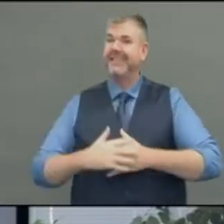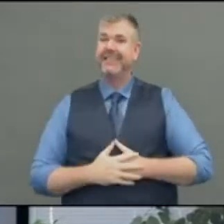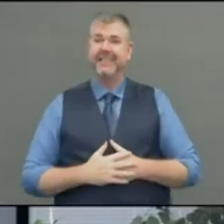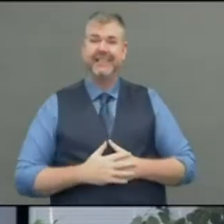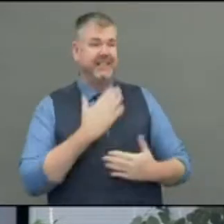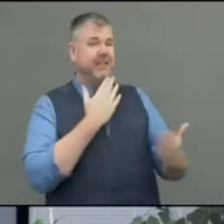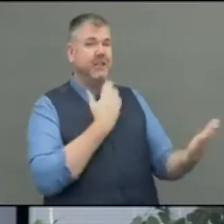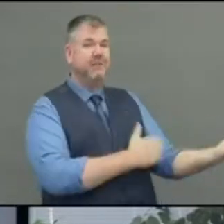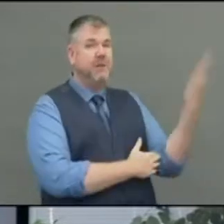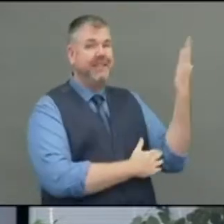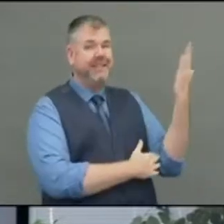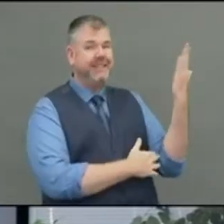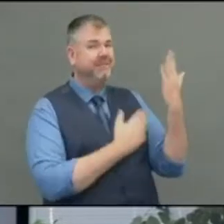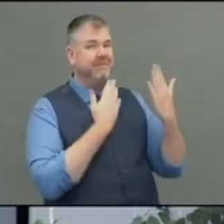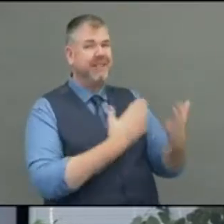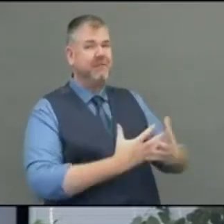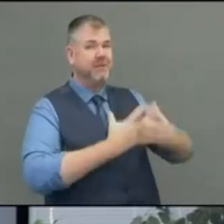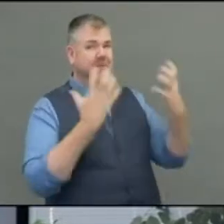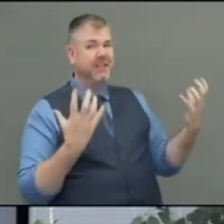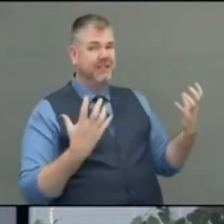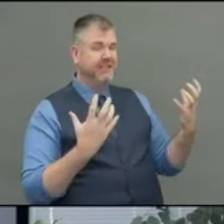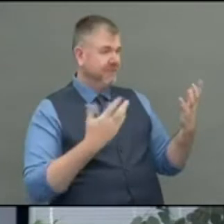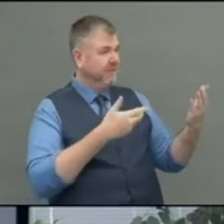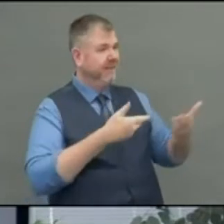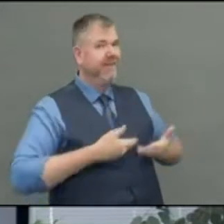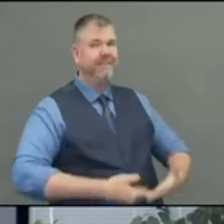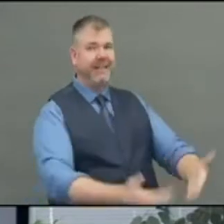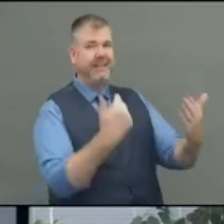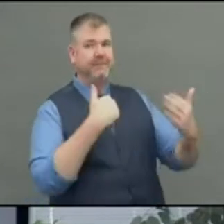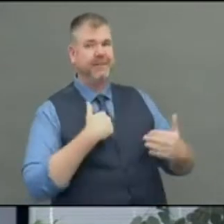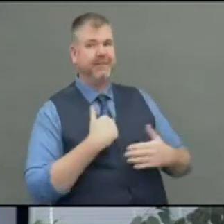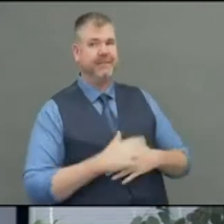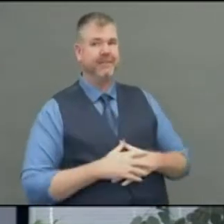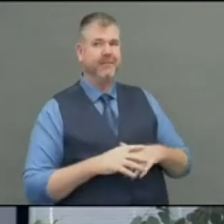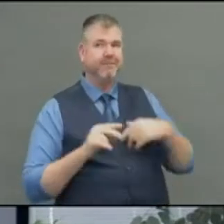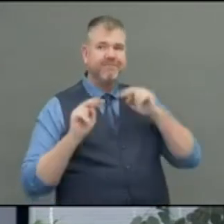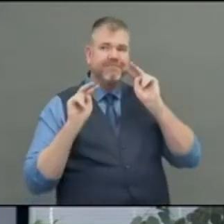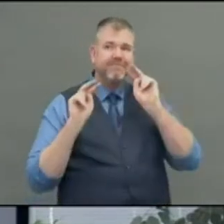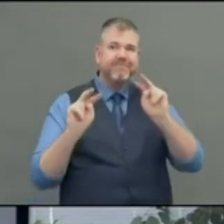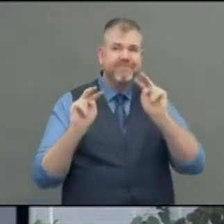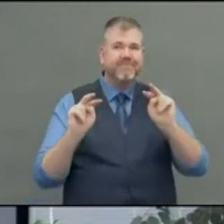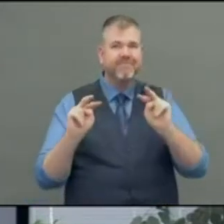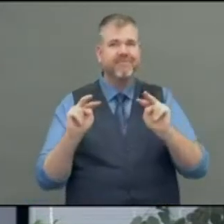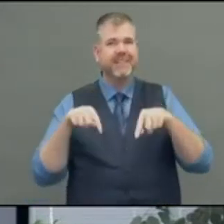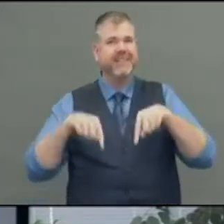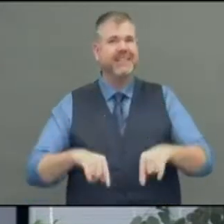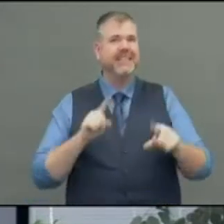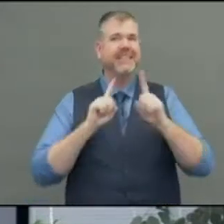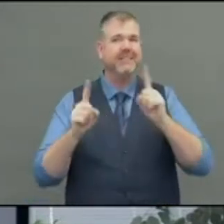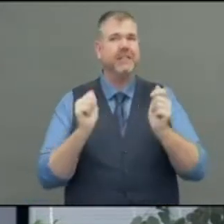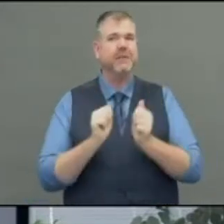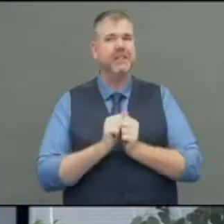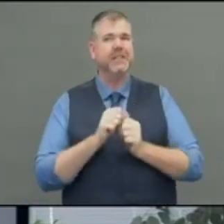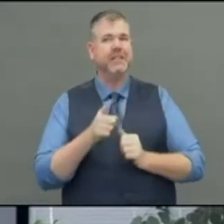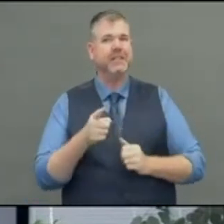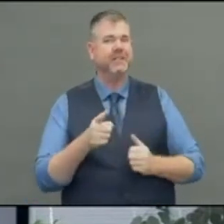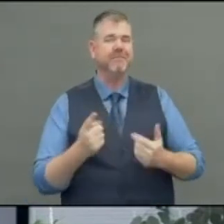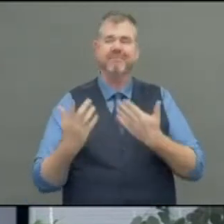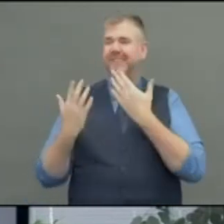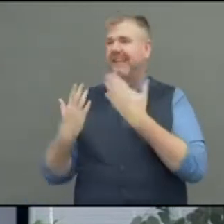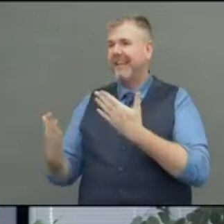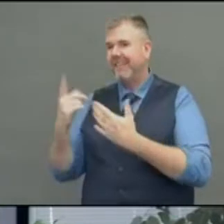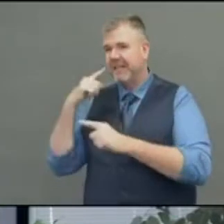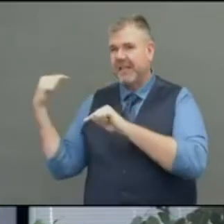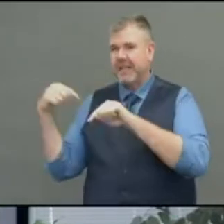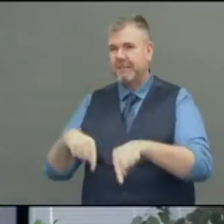you so much for having me. I've been looking forward to this interview with you. Amazing. Thank you for being here. Tell us more about what